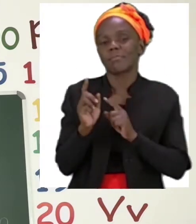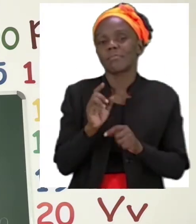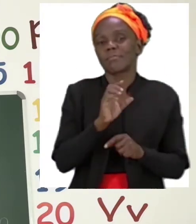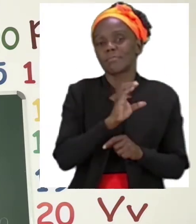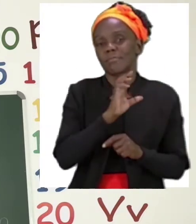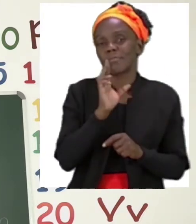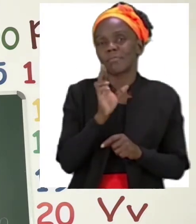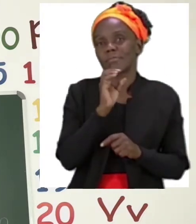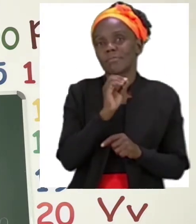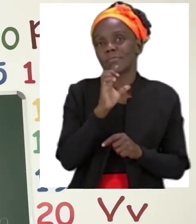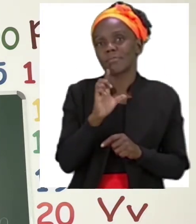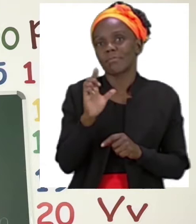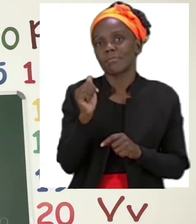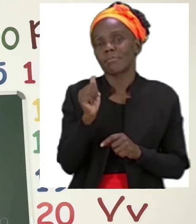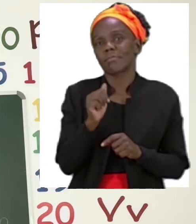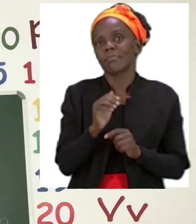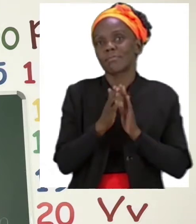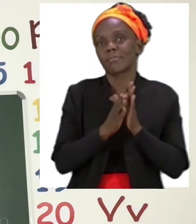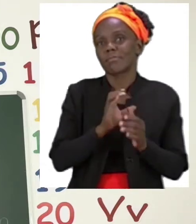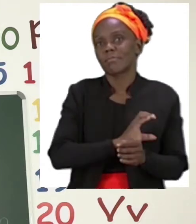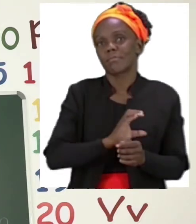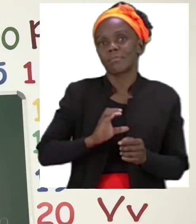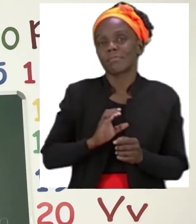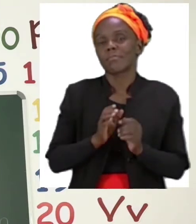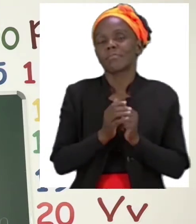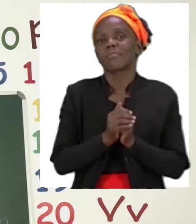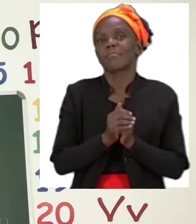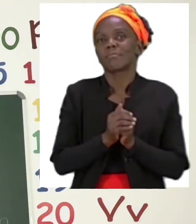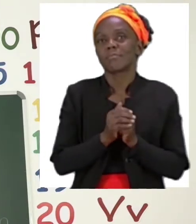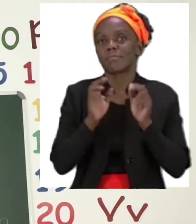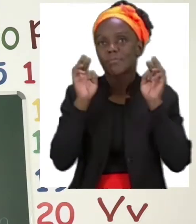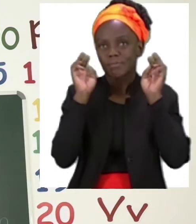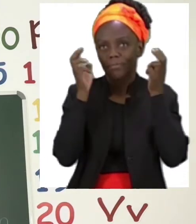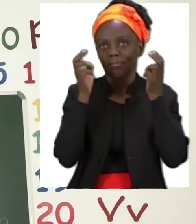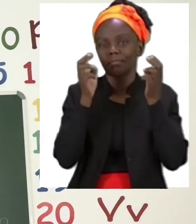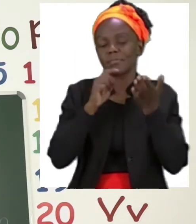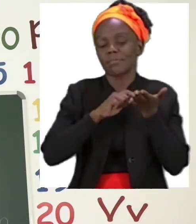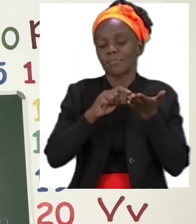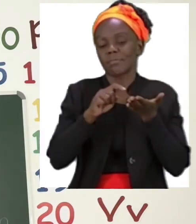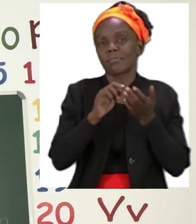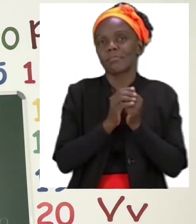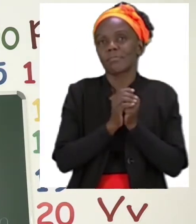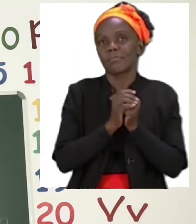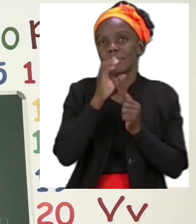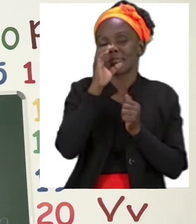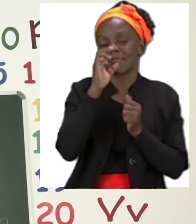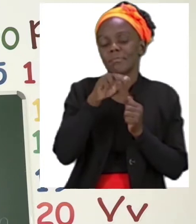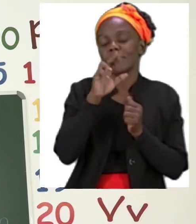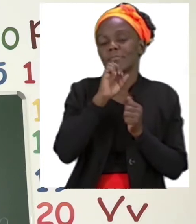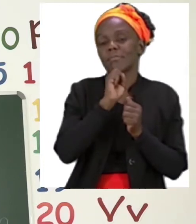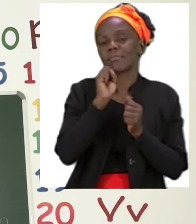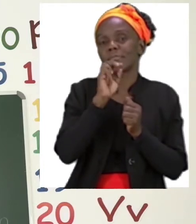Teacher Mutsa and thank you so much for joining me today. Our theme this week